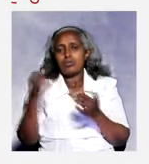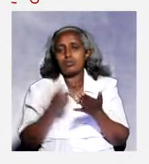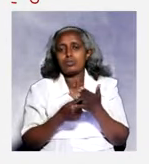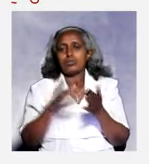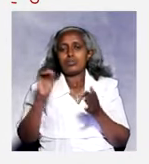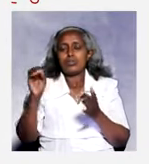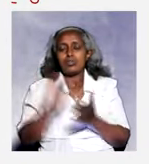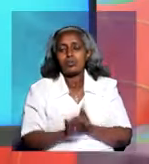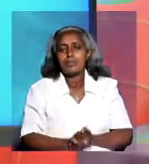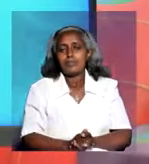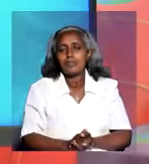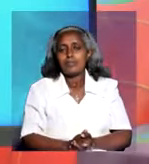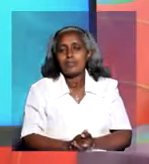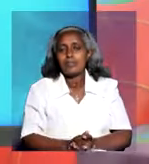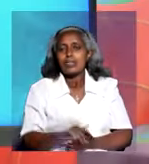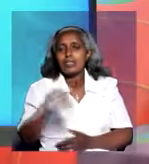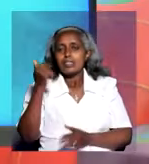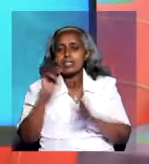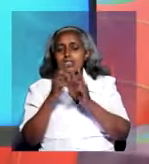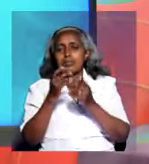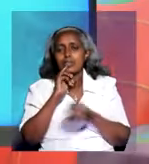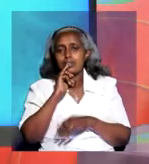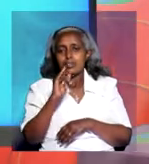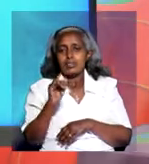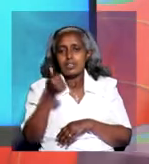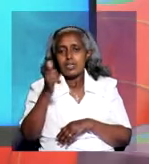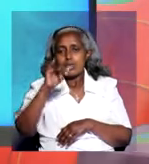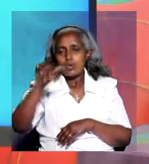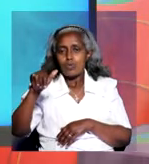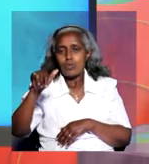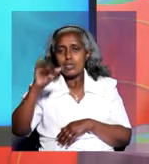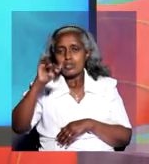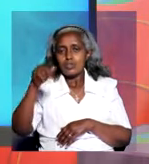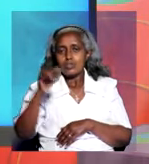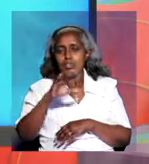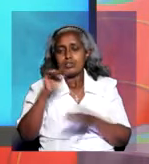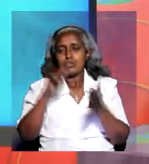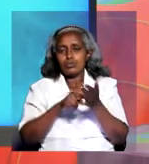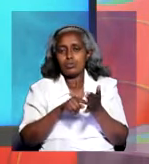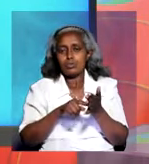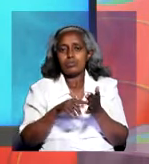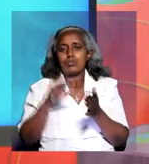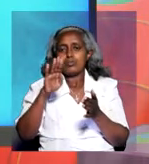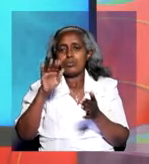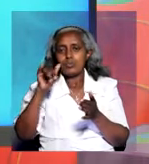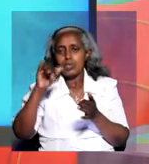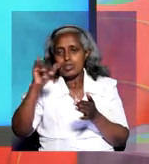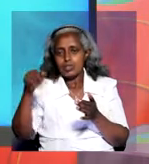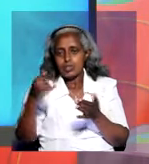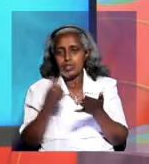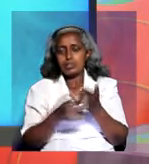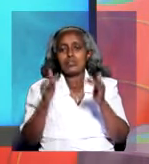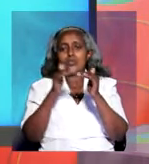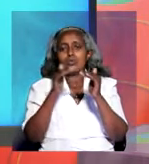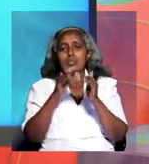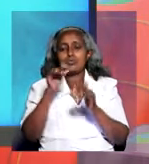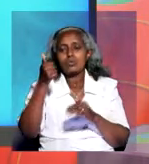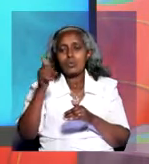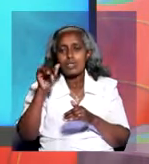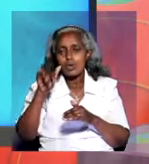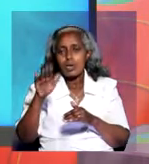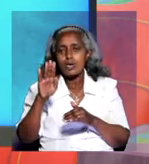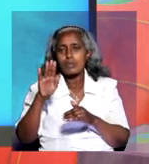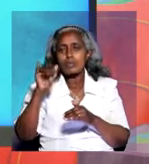be 0. The other part is says AYJ dotted with BYJ. So, this equal to